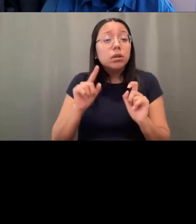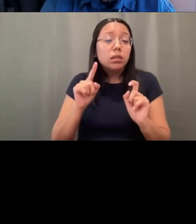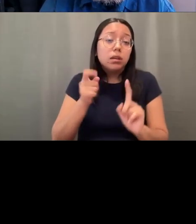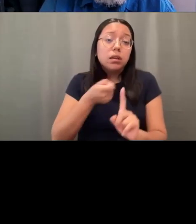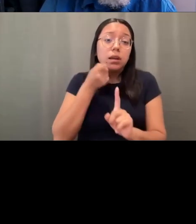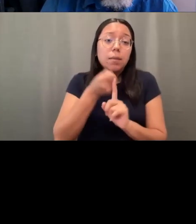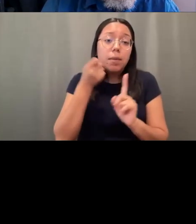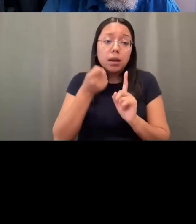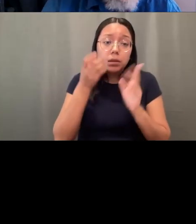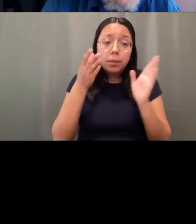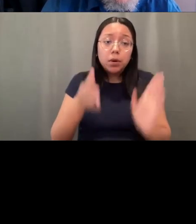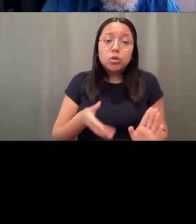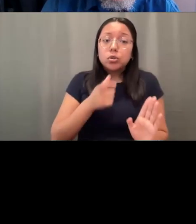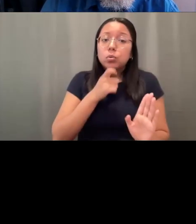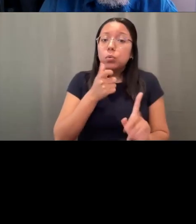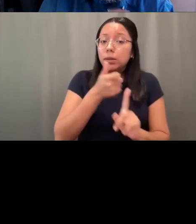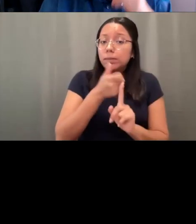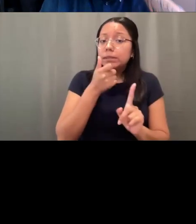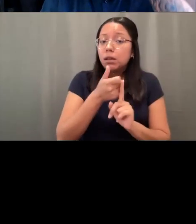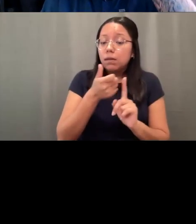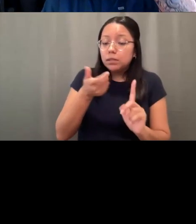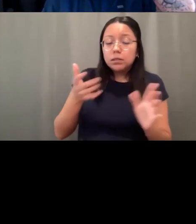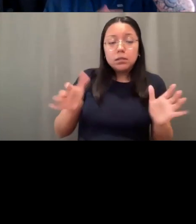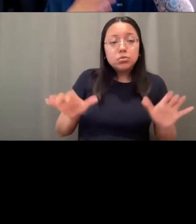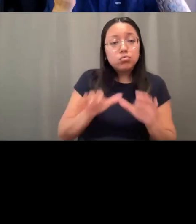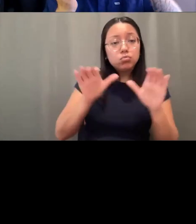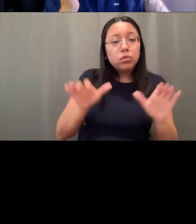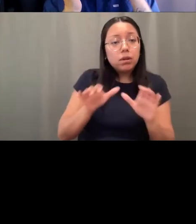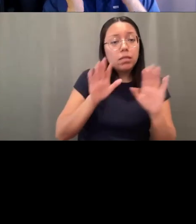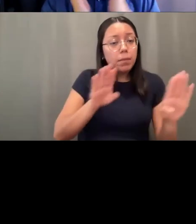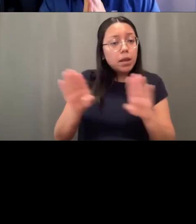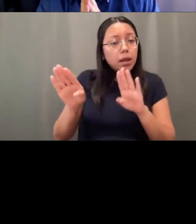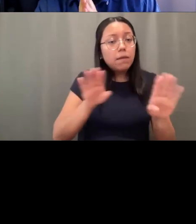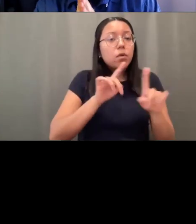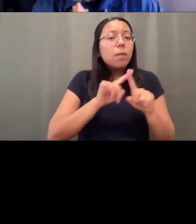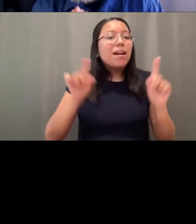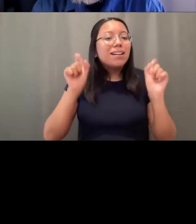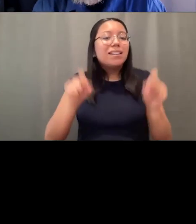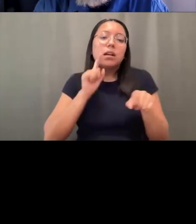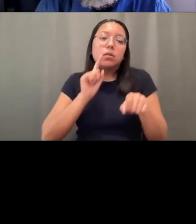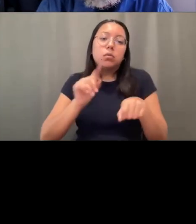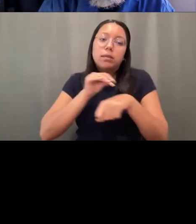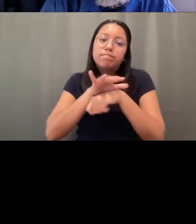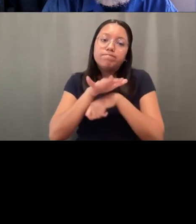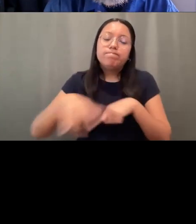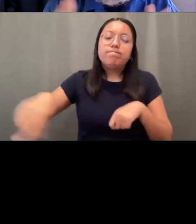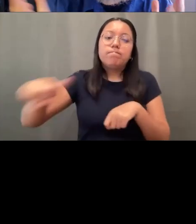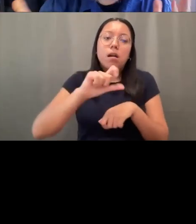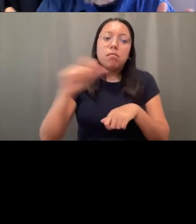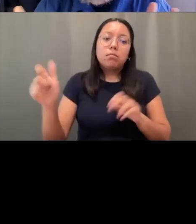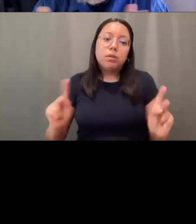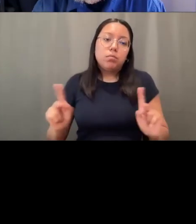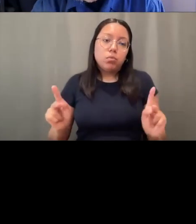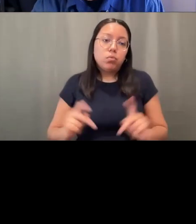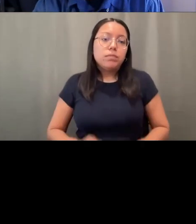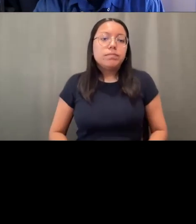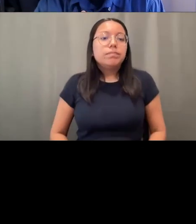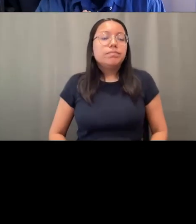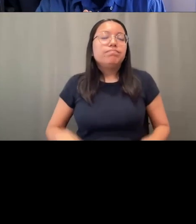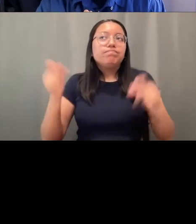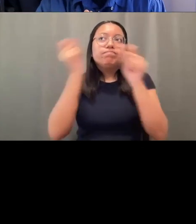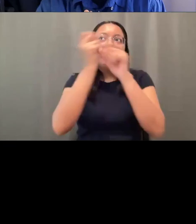behaviors have a ripple effect. So let's imagine a parent and a